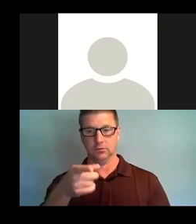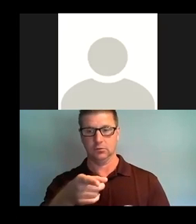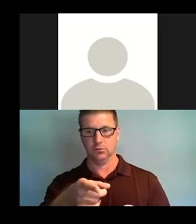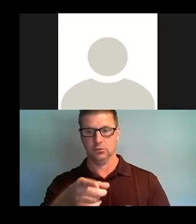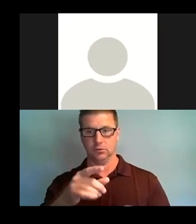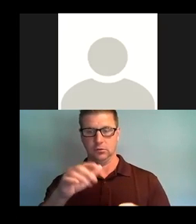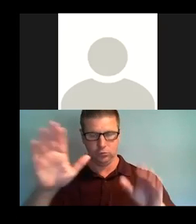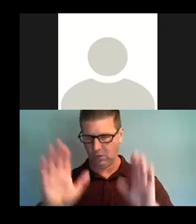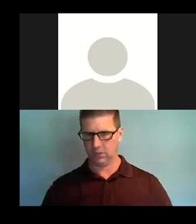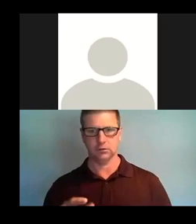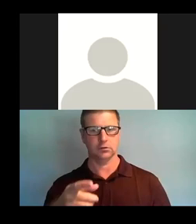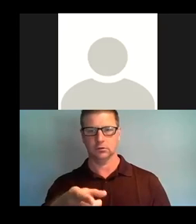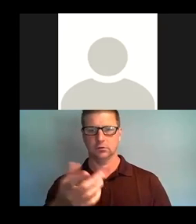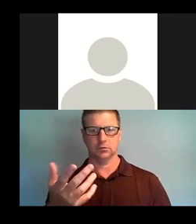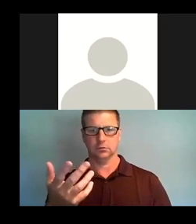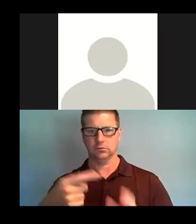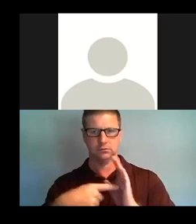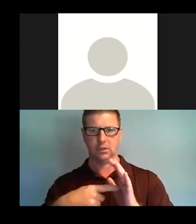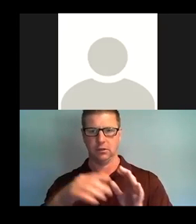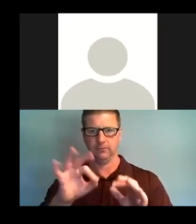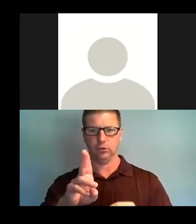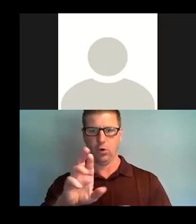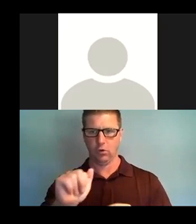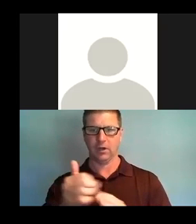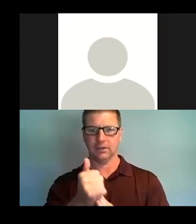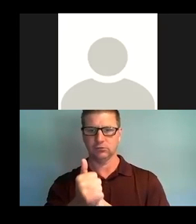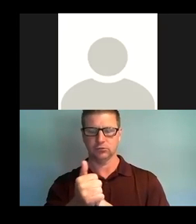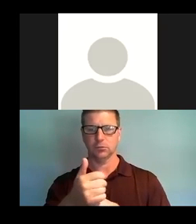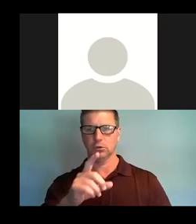this is great. This is a sign of the, you know, URA leadership really